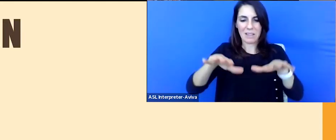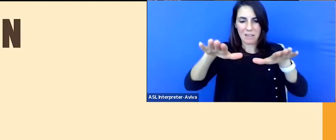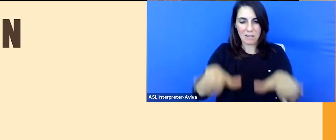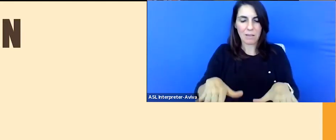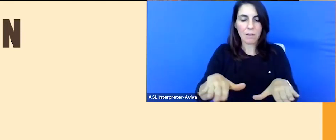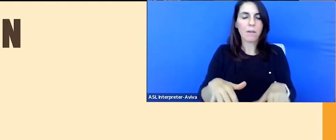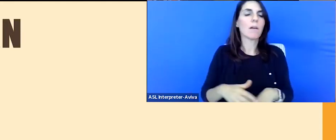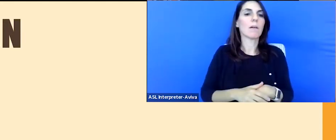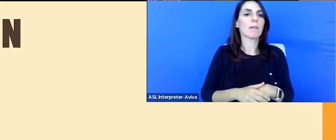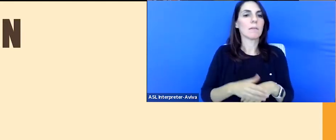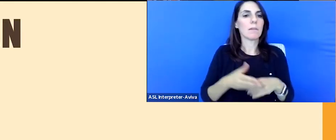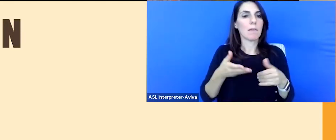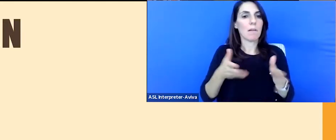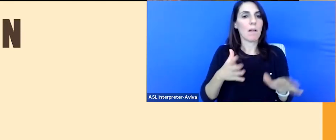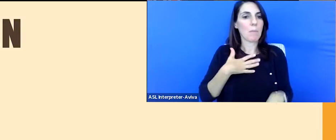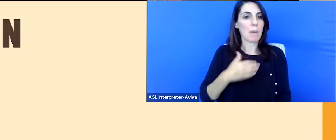letting my back